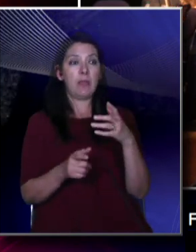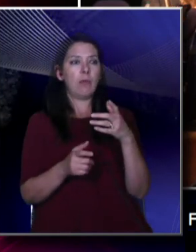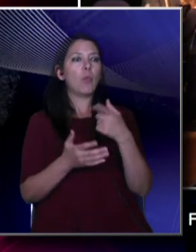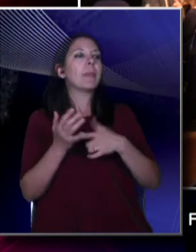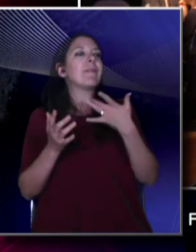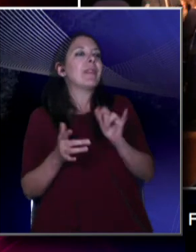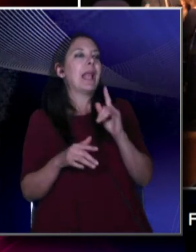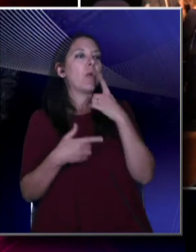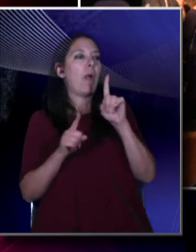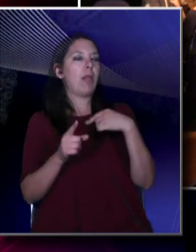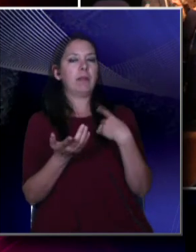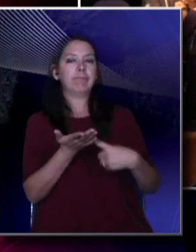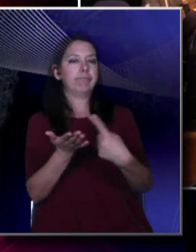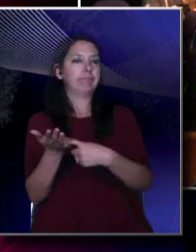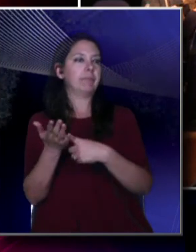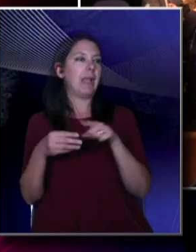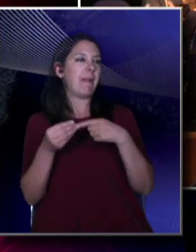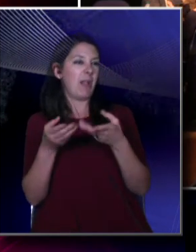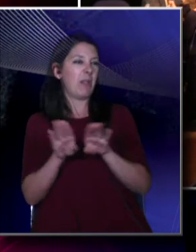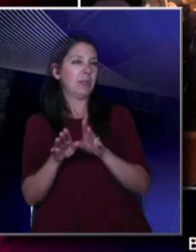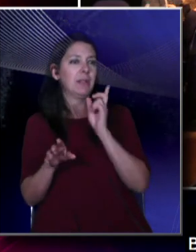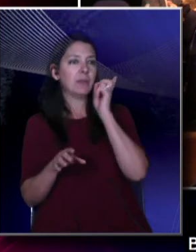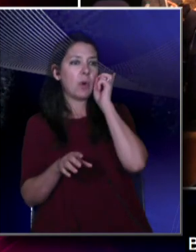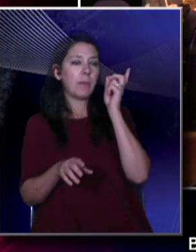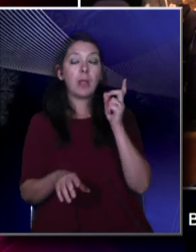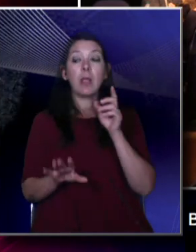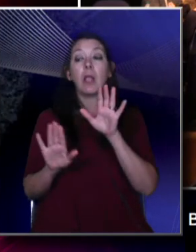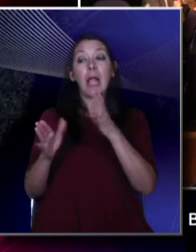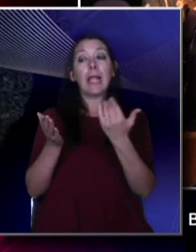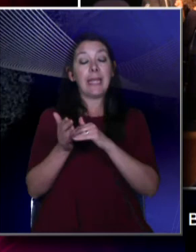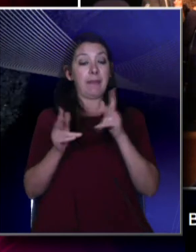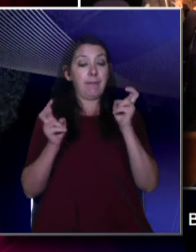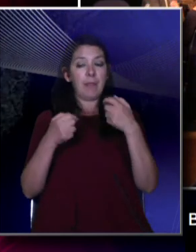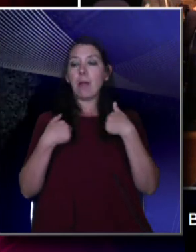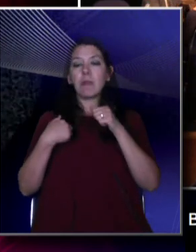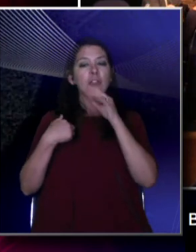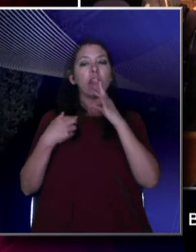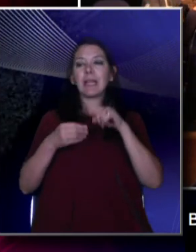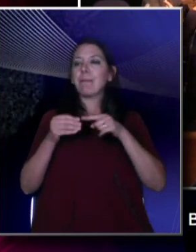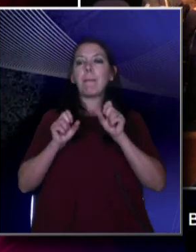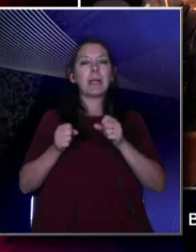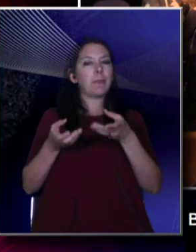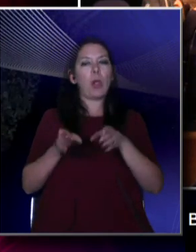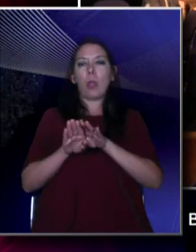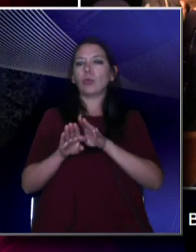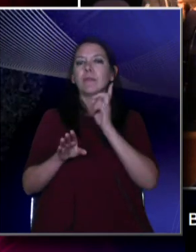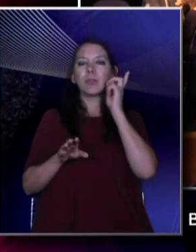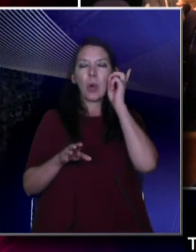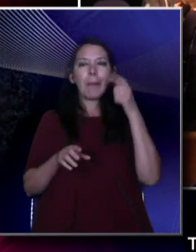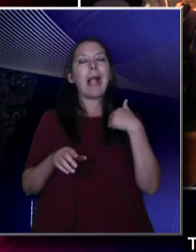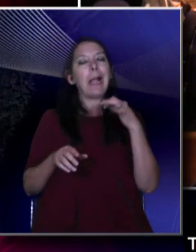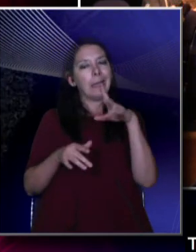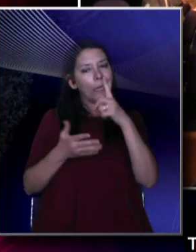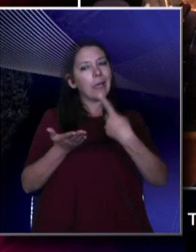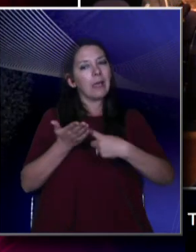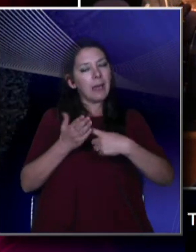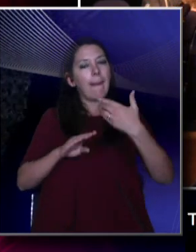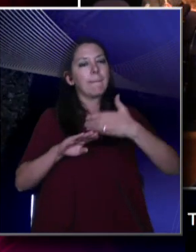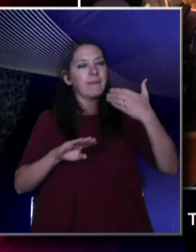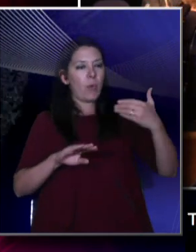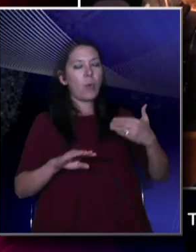Okay, so let me rephrase that, because we're not talking possible closure of a dorm. I think I said it at the very beginning of the meeting as well. I'm